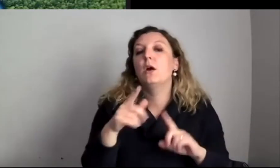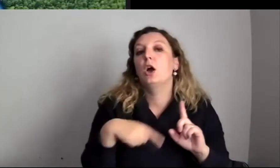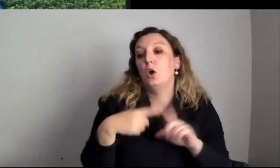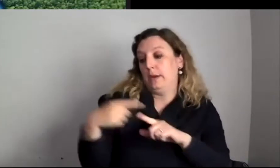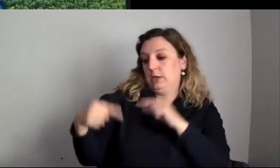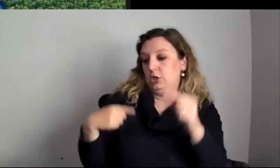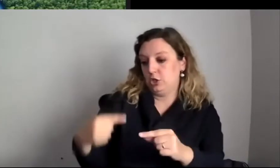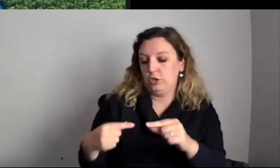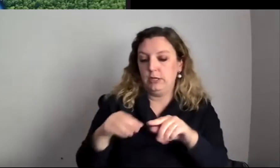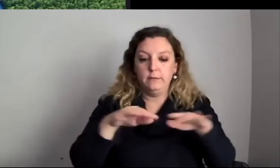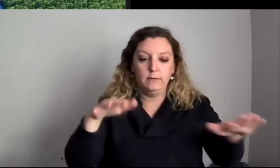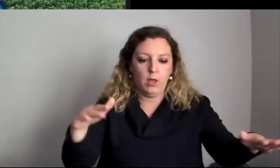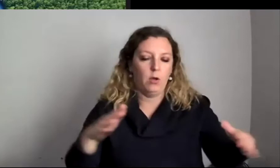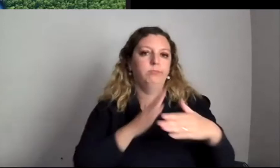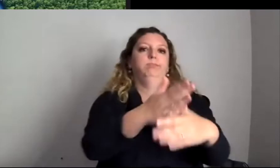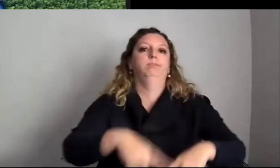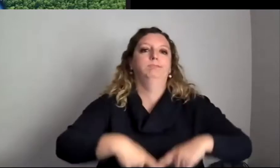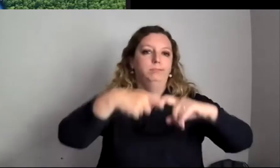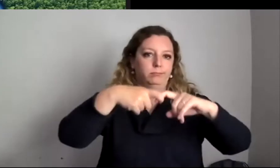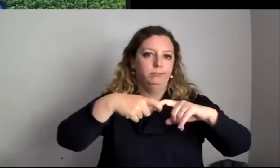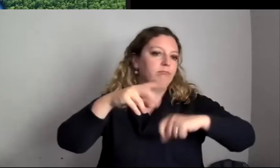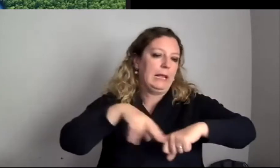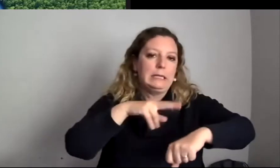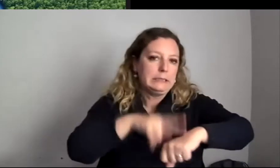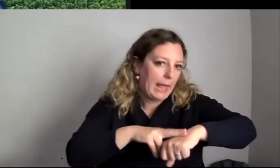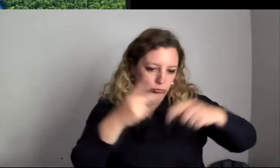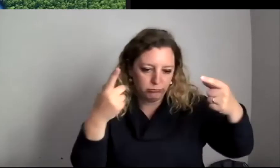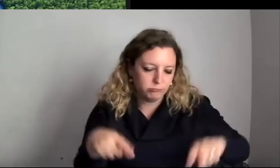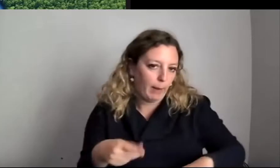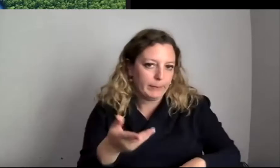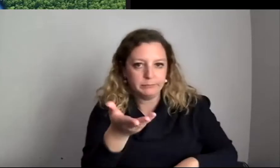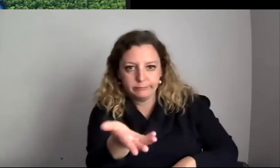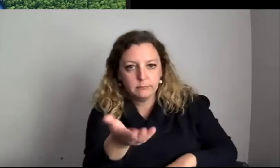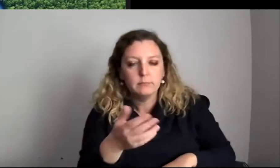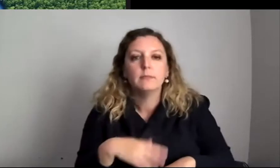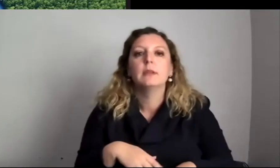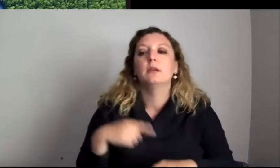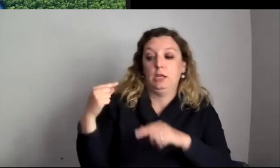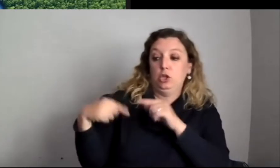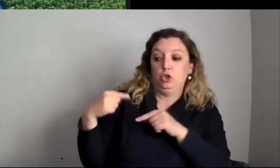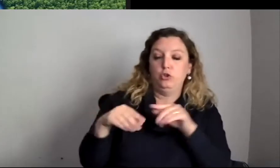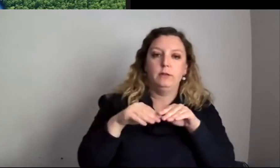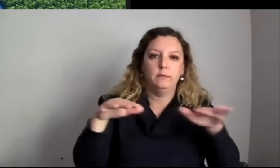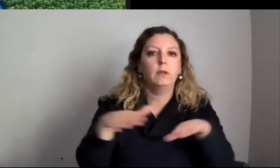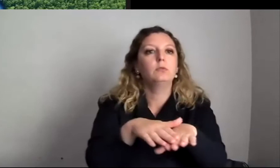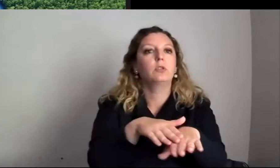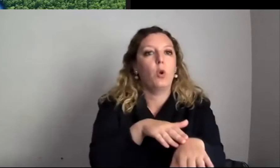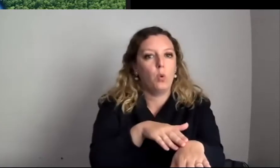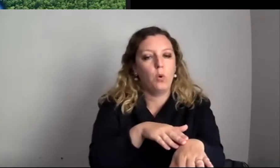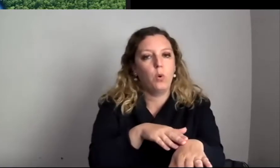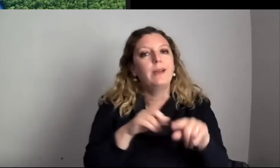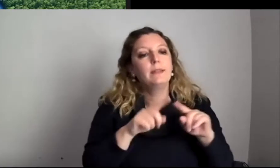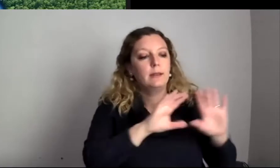when gene flow is interrupted, so in this case by natural occurrences, then gene flow slows, and these